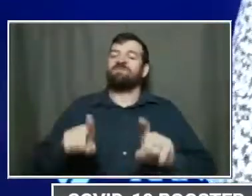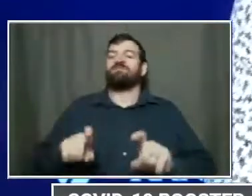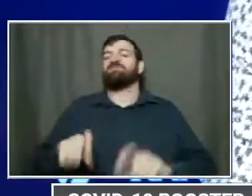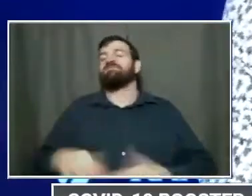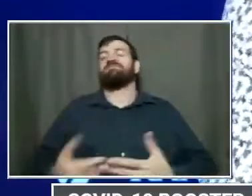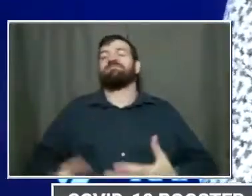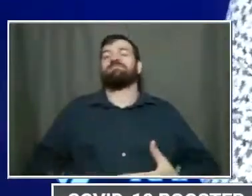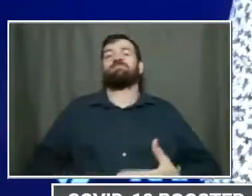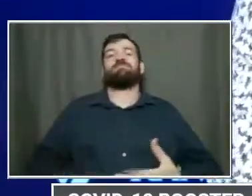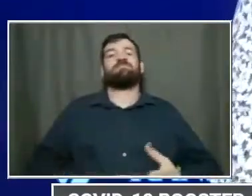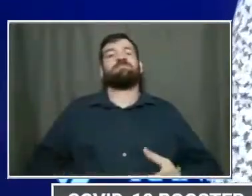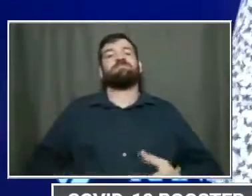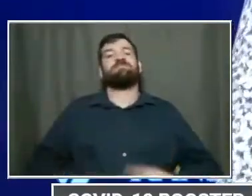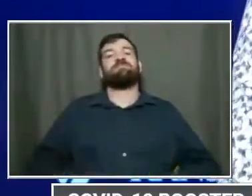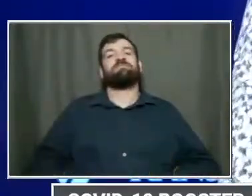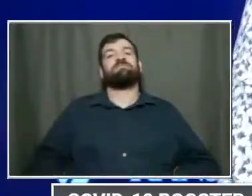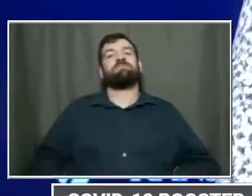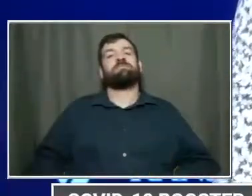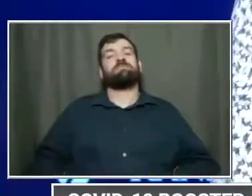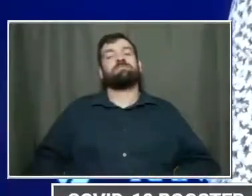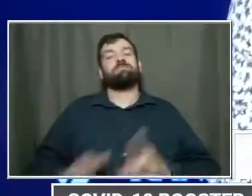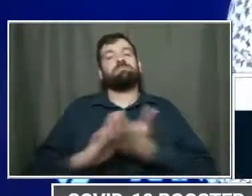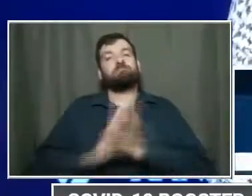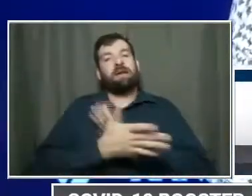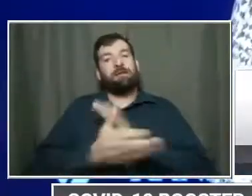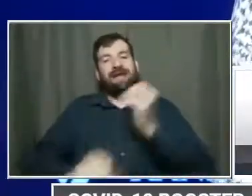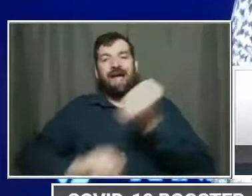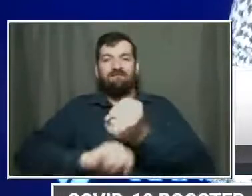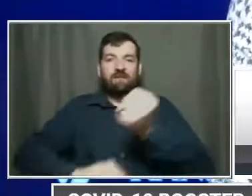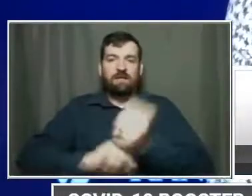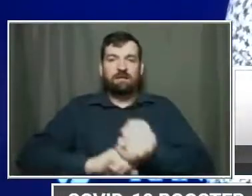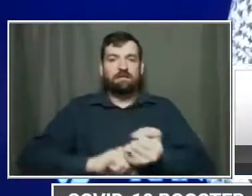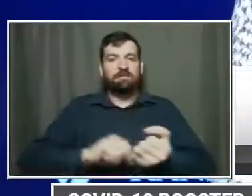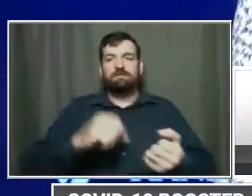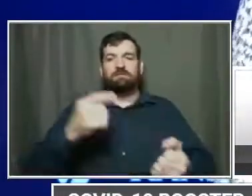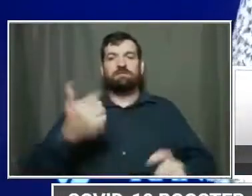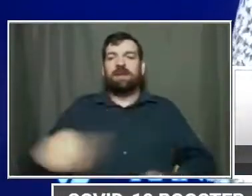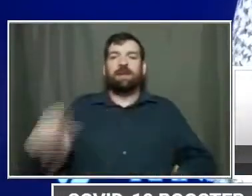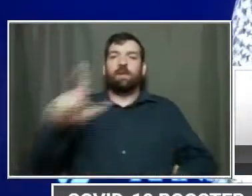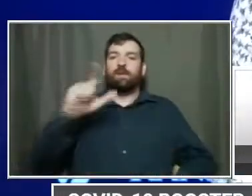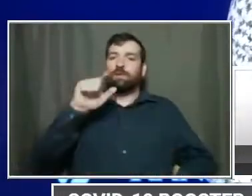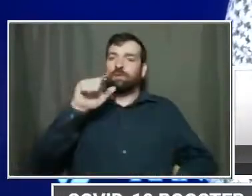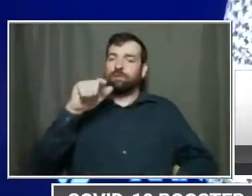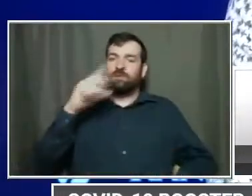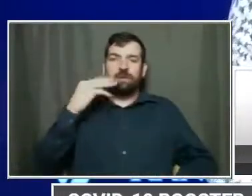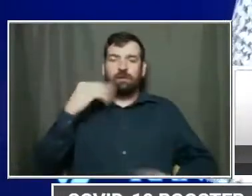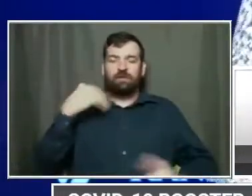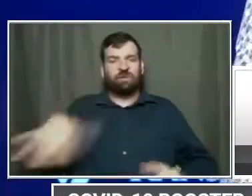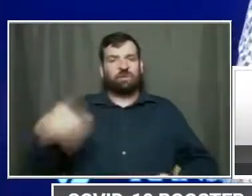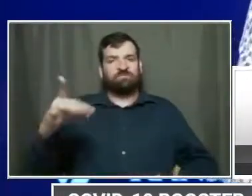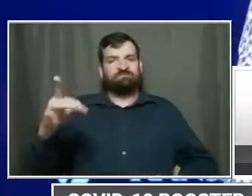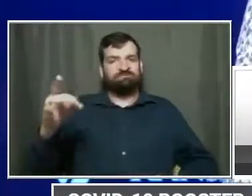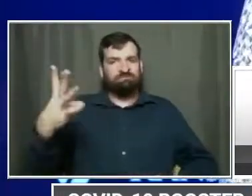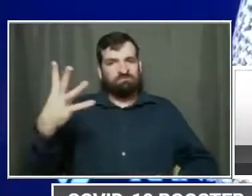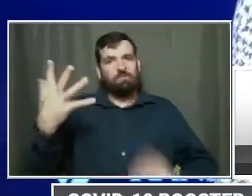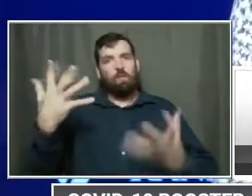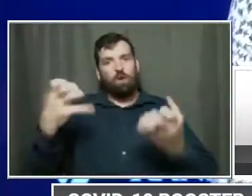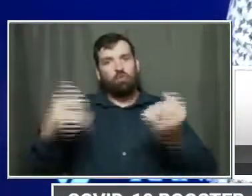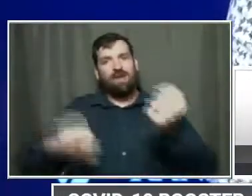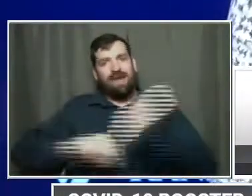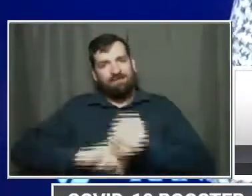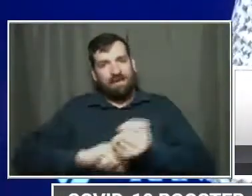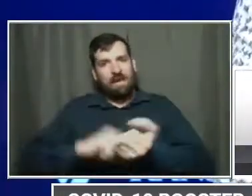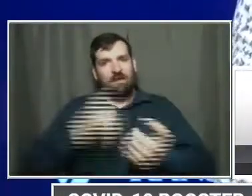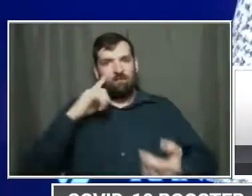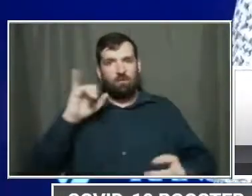Yes. No, it's becoming an advocate. I feel like anyone that goes through something as traumatic as this, you automatically want to advocate for it. So no